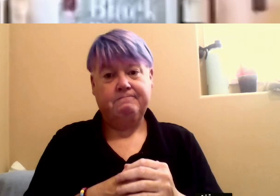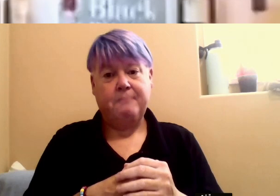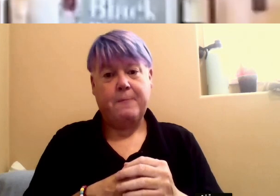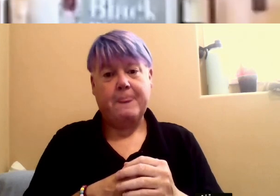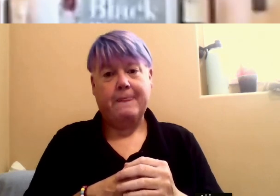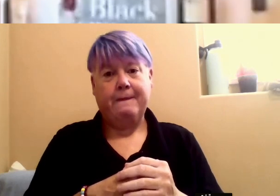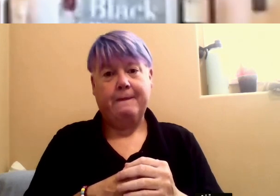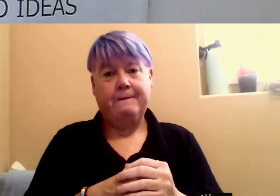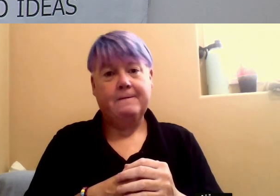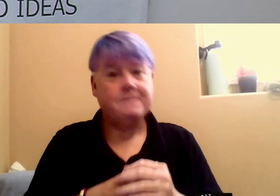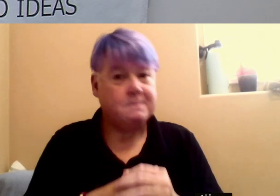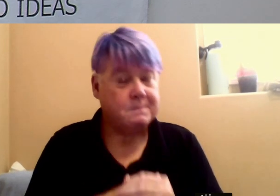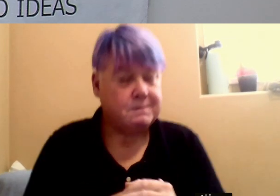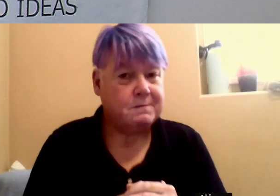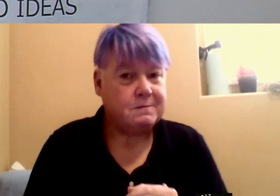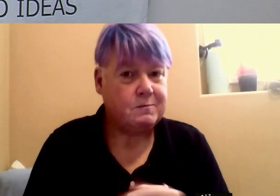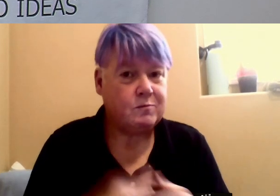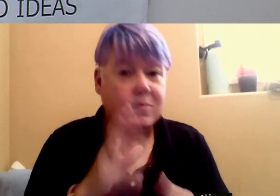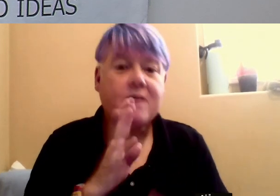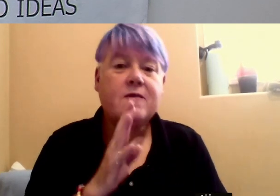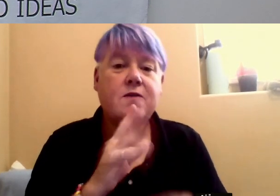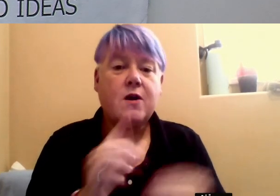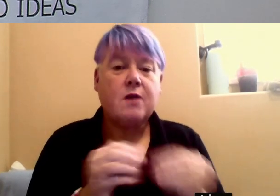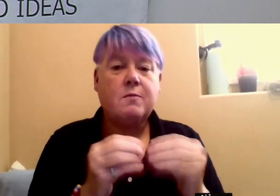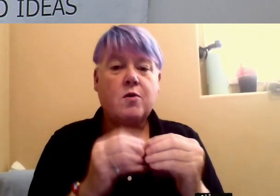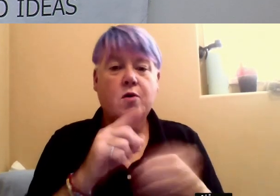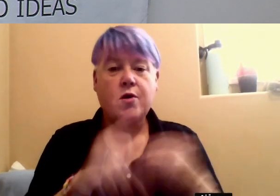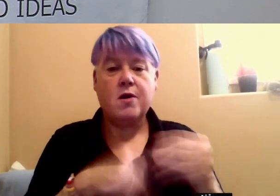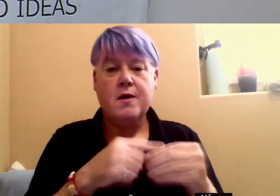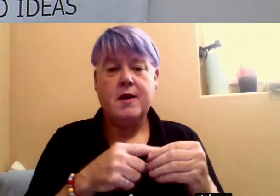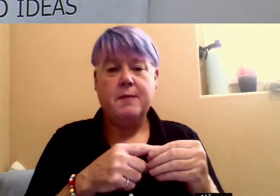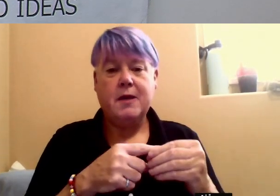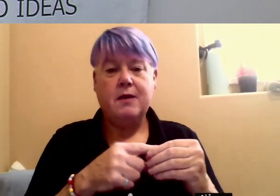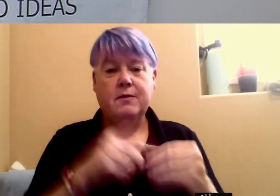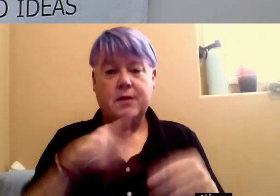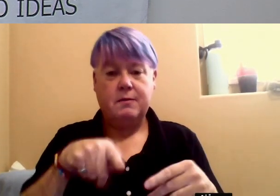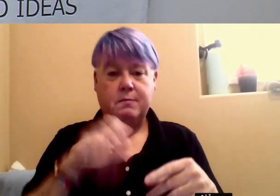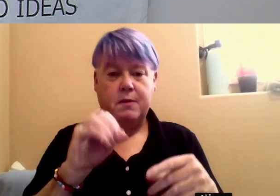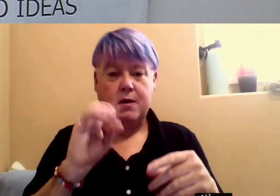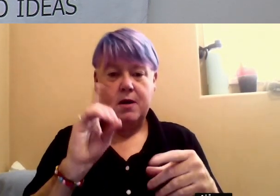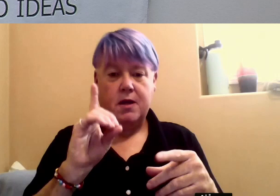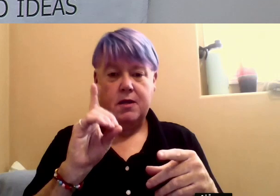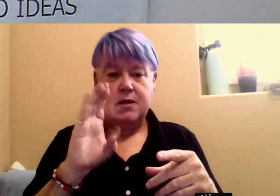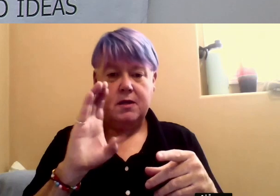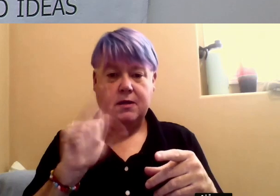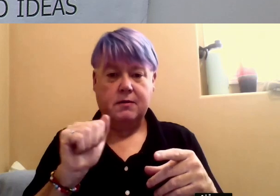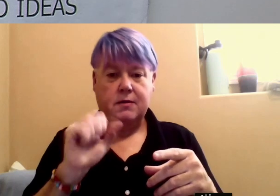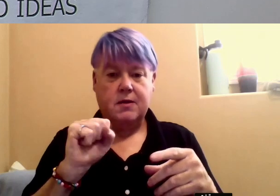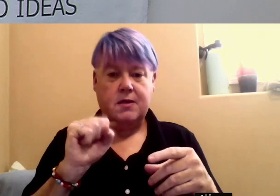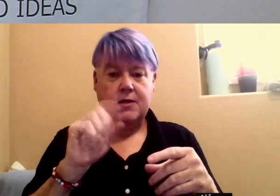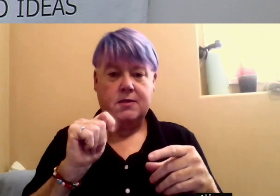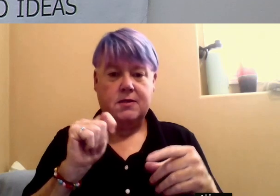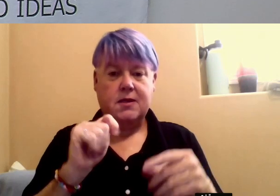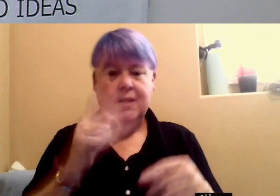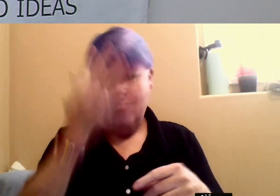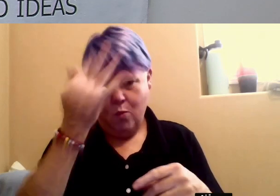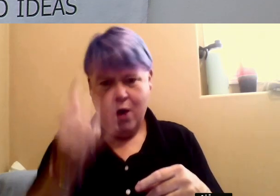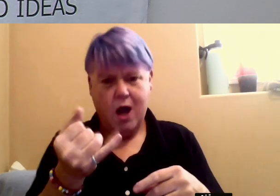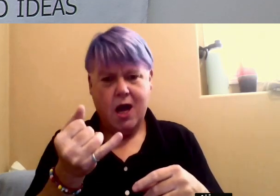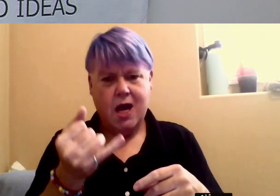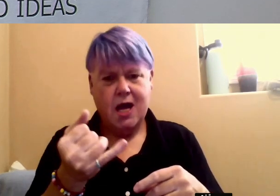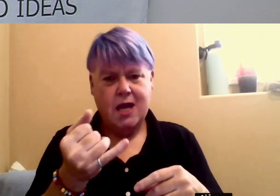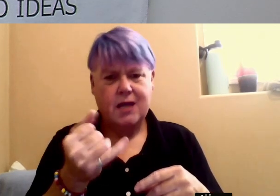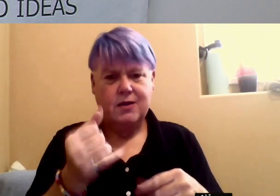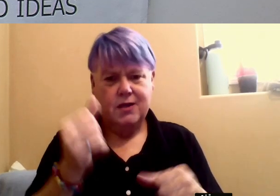I wonder if you could talk a little bit more about the podcast and why you decided to do a sister